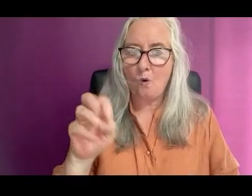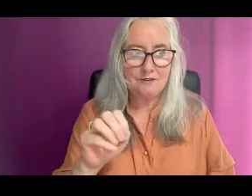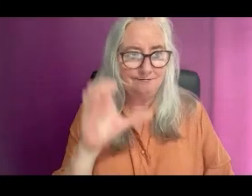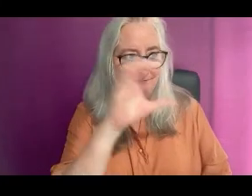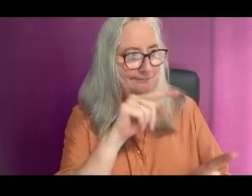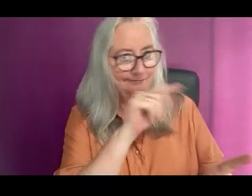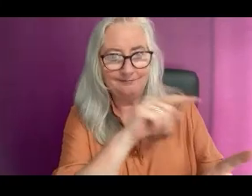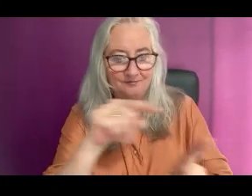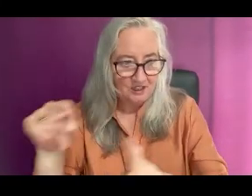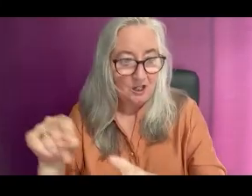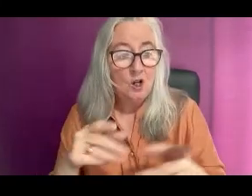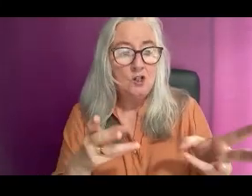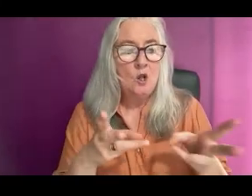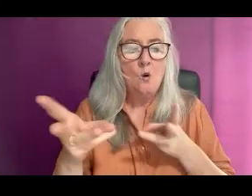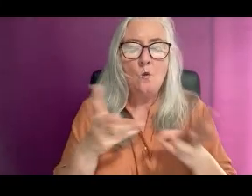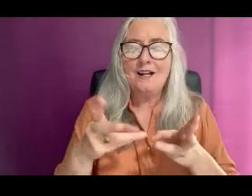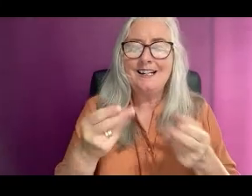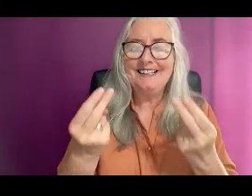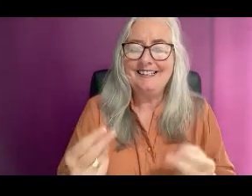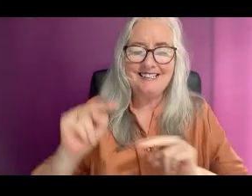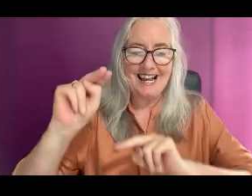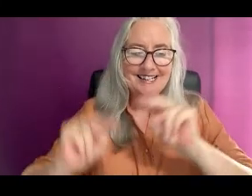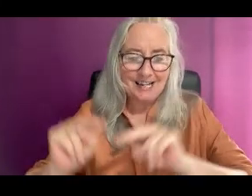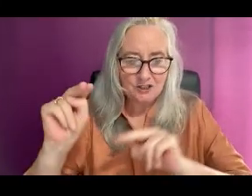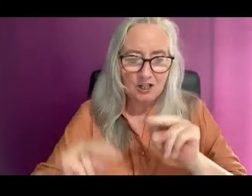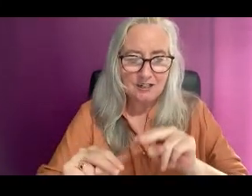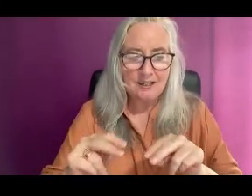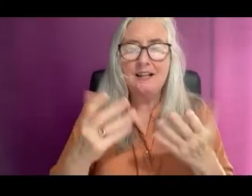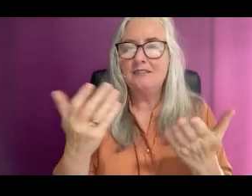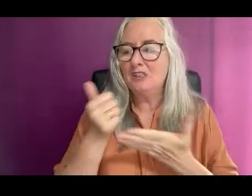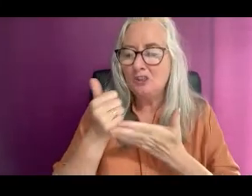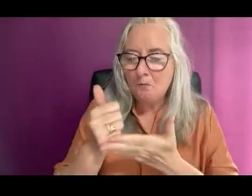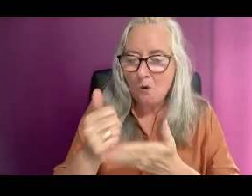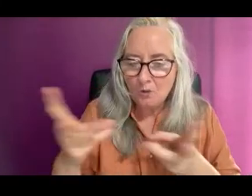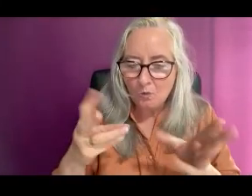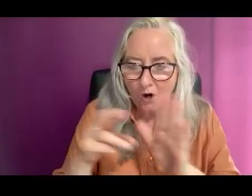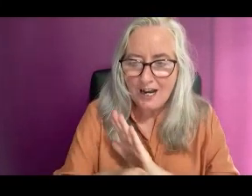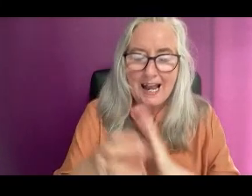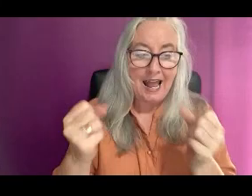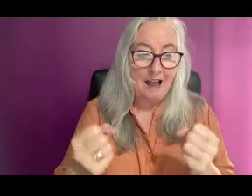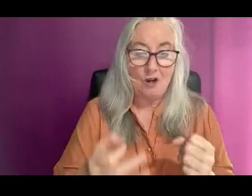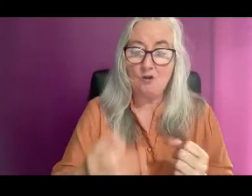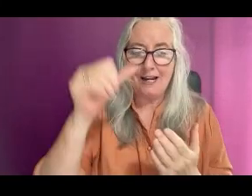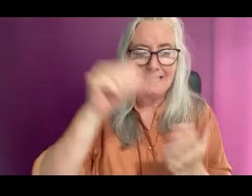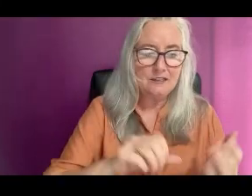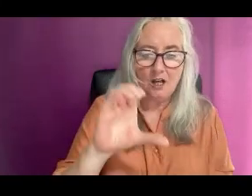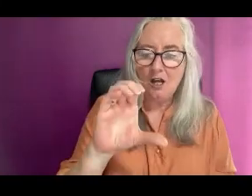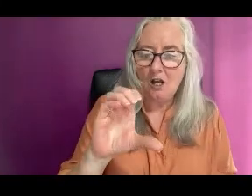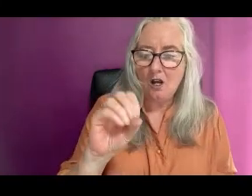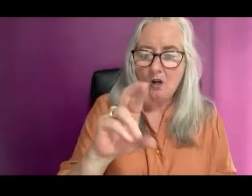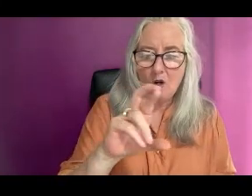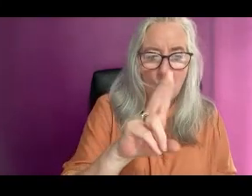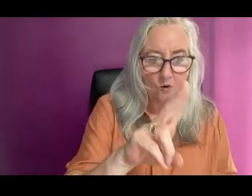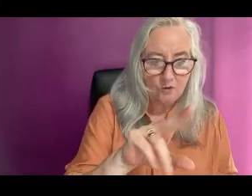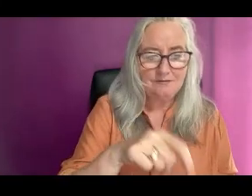In terms of workplace needs assessors and other support workers, there are great lists on Koru or